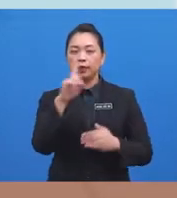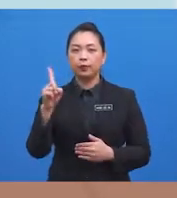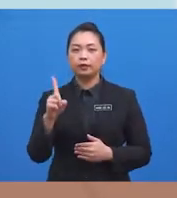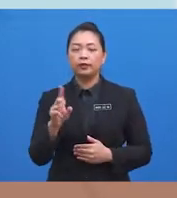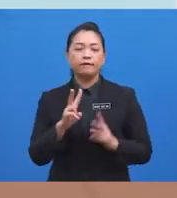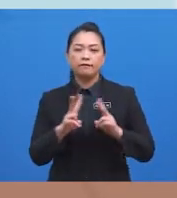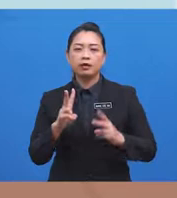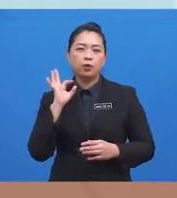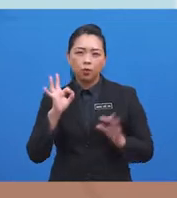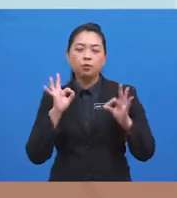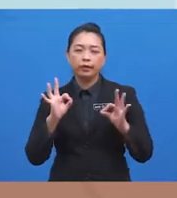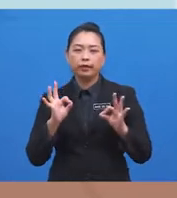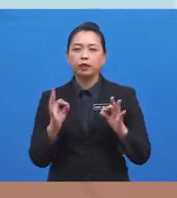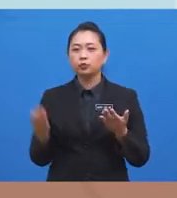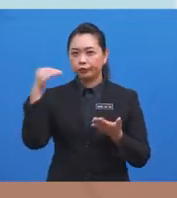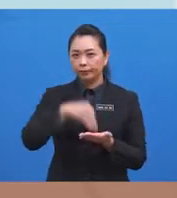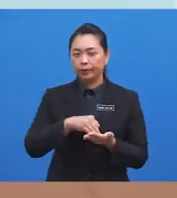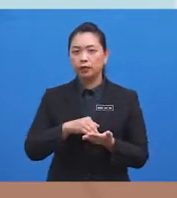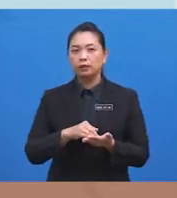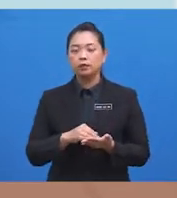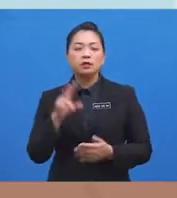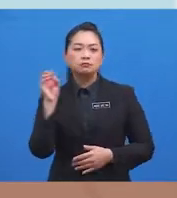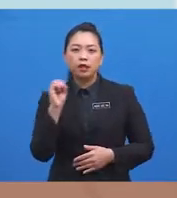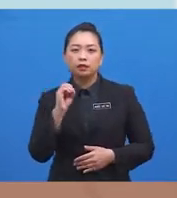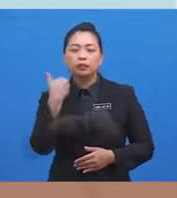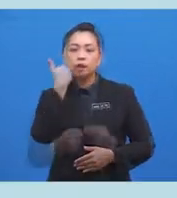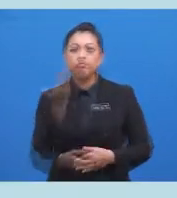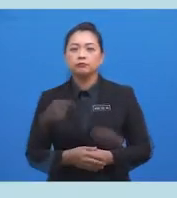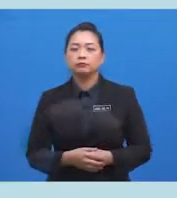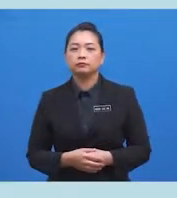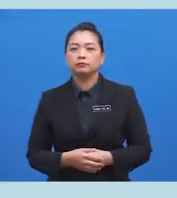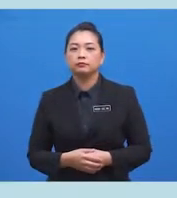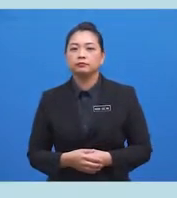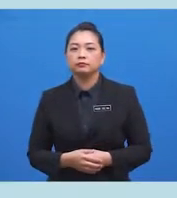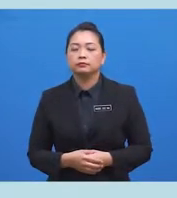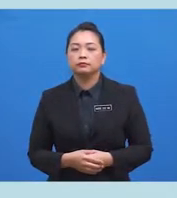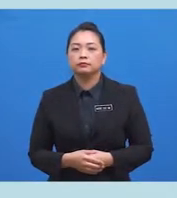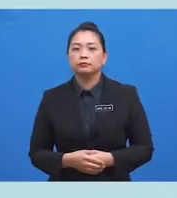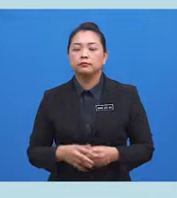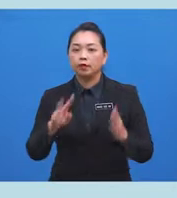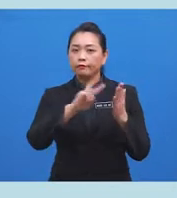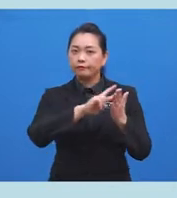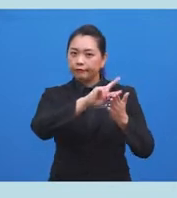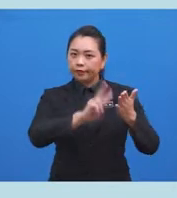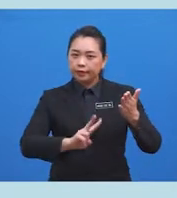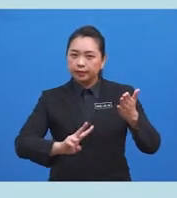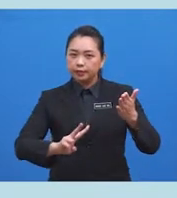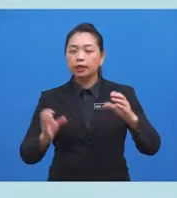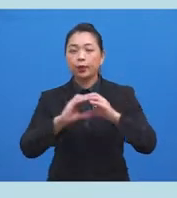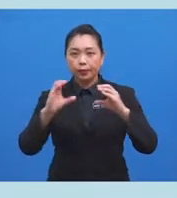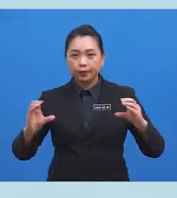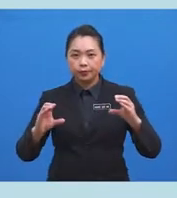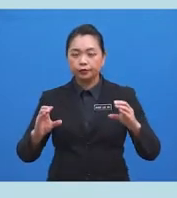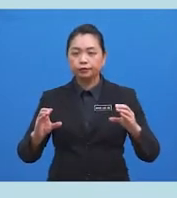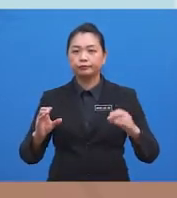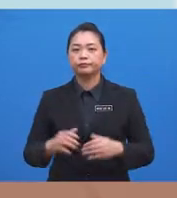okay to repeat the work. Nothing to be embarrassed about, okay? Pause before we start reading the comprehension